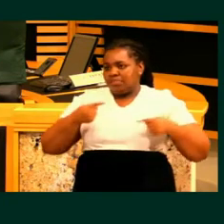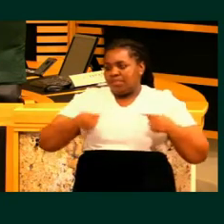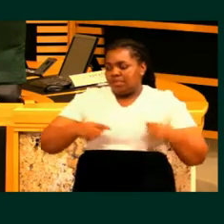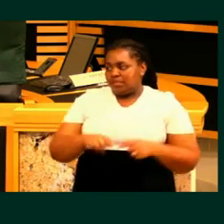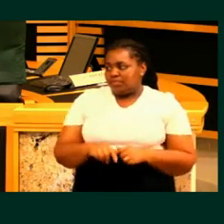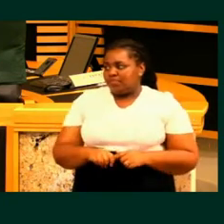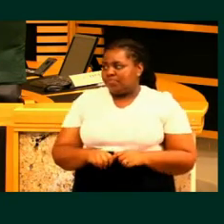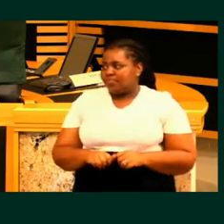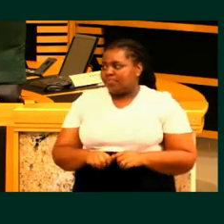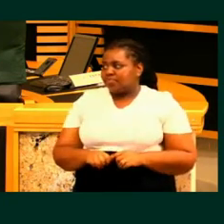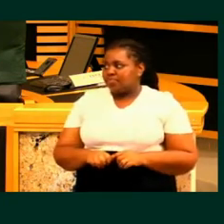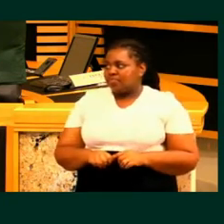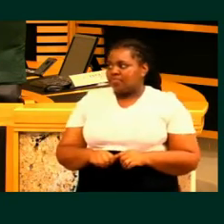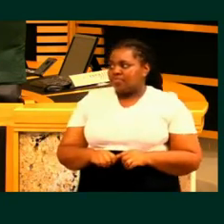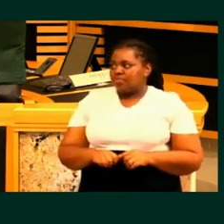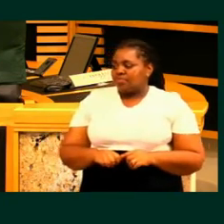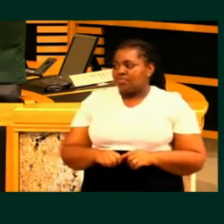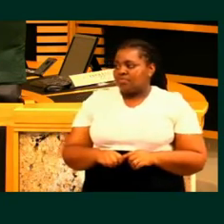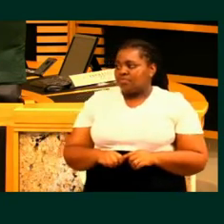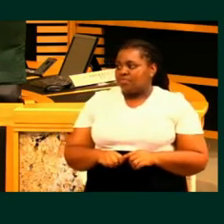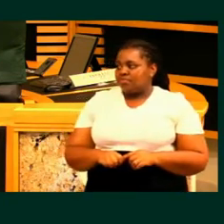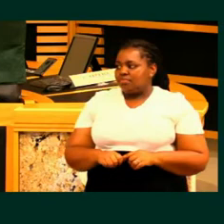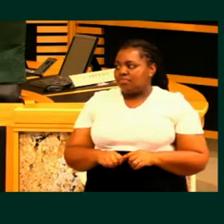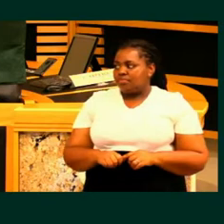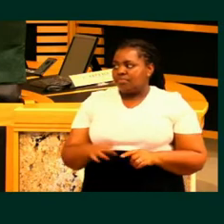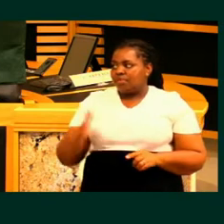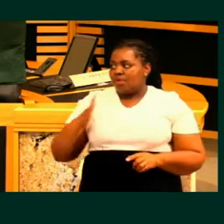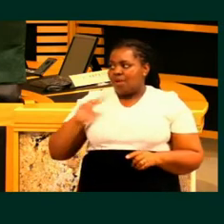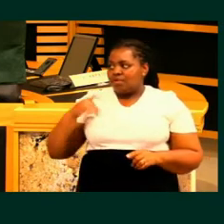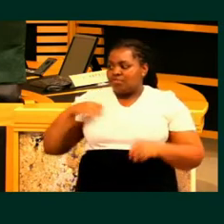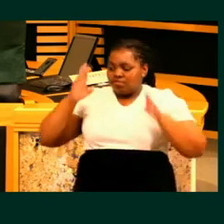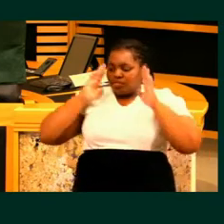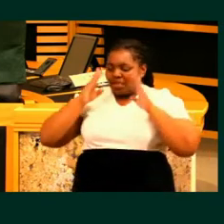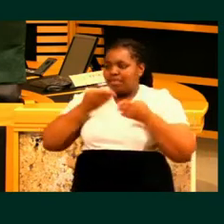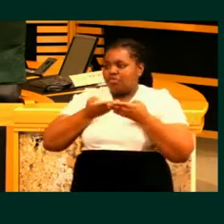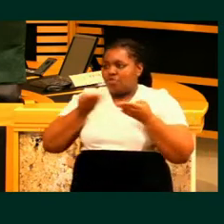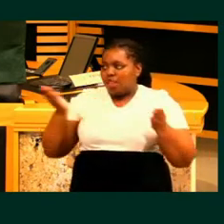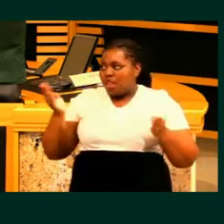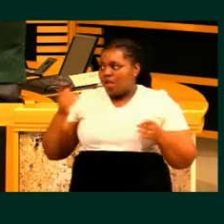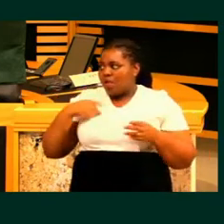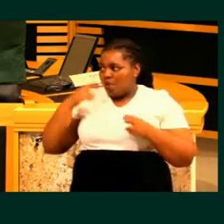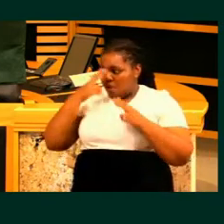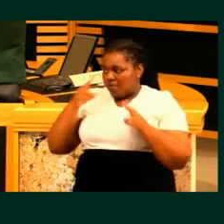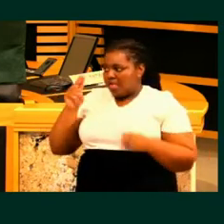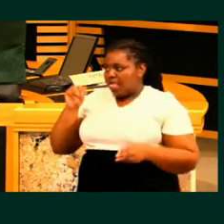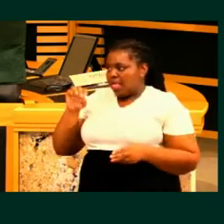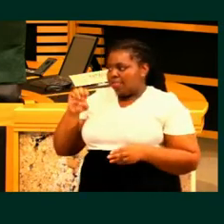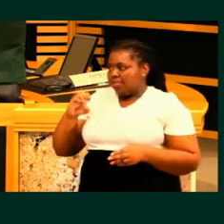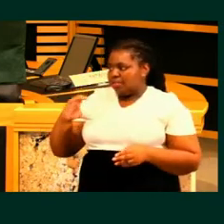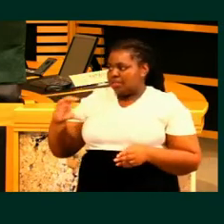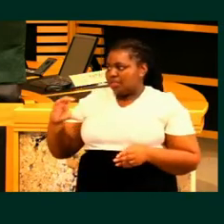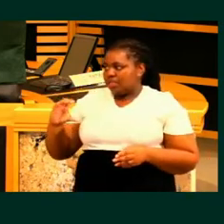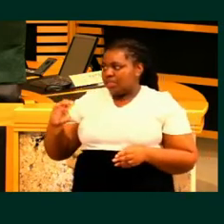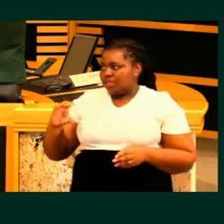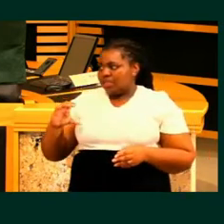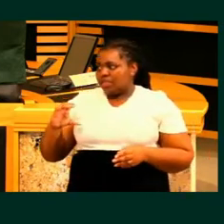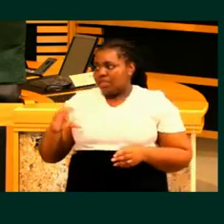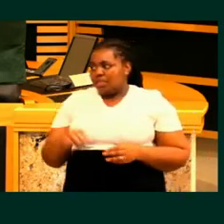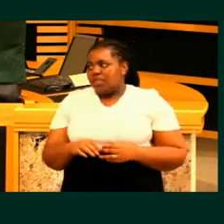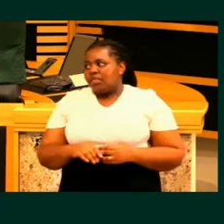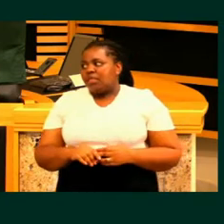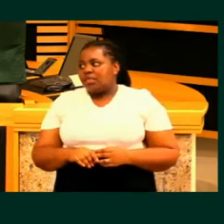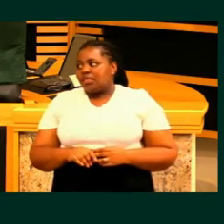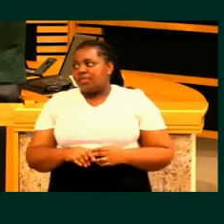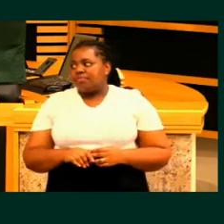debate I would like to bring to the attention of this house that our honorable MC is